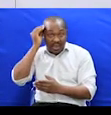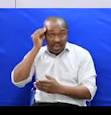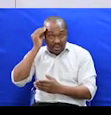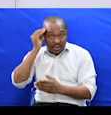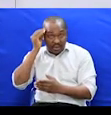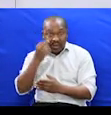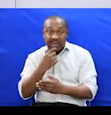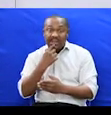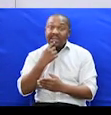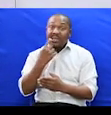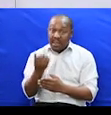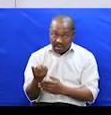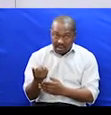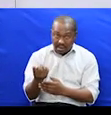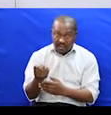particle,